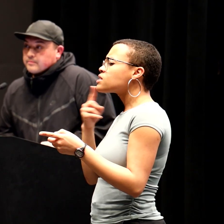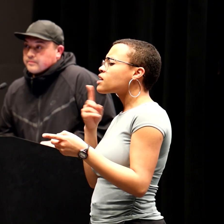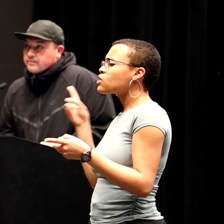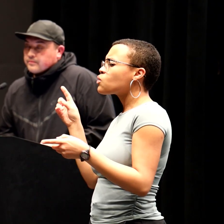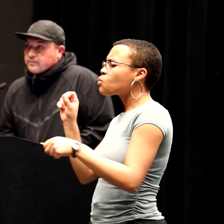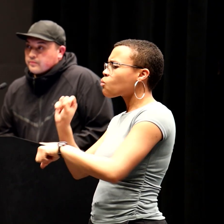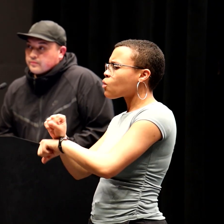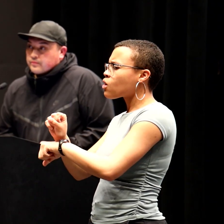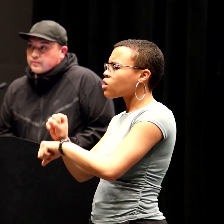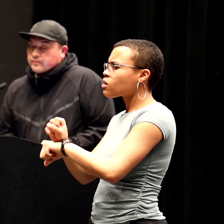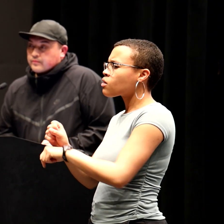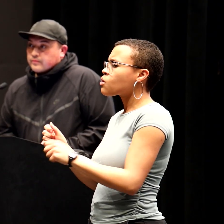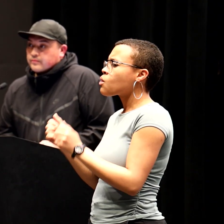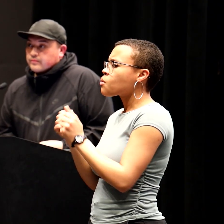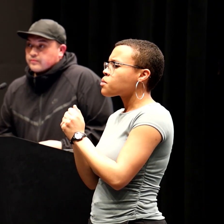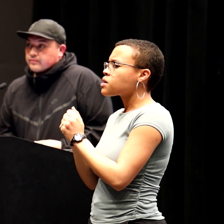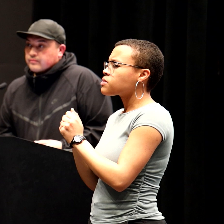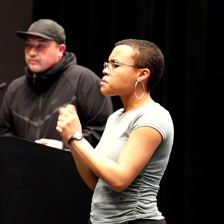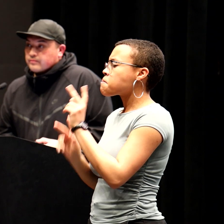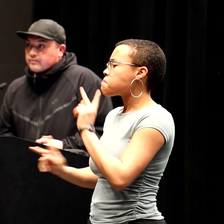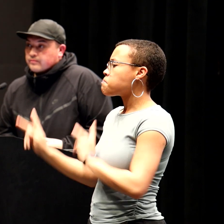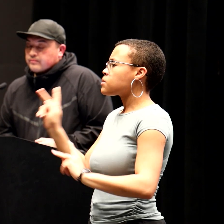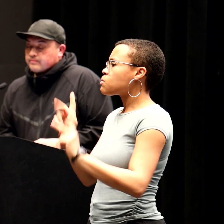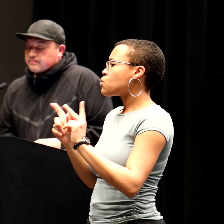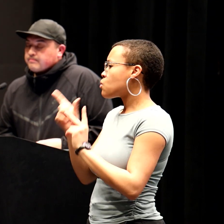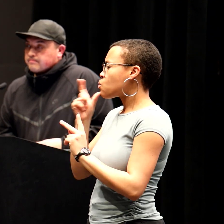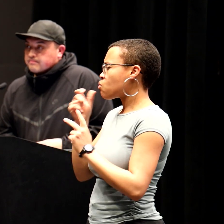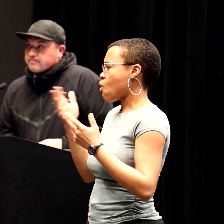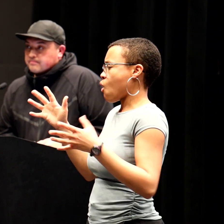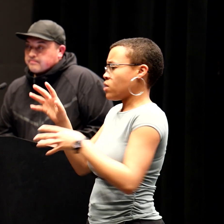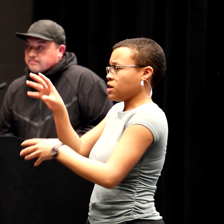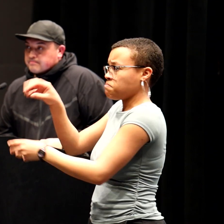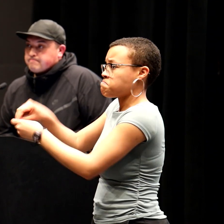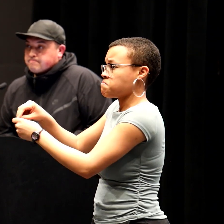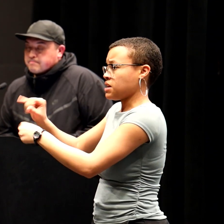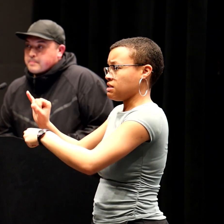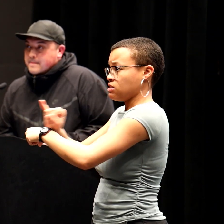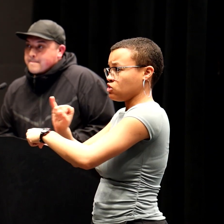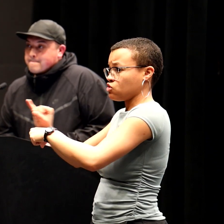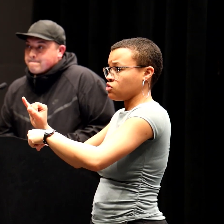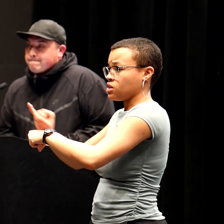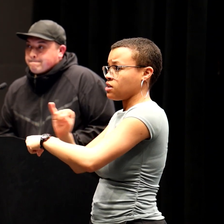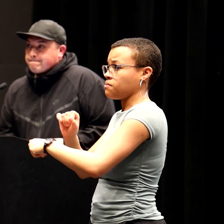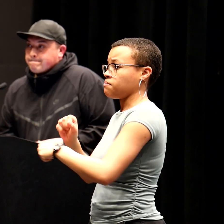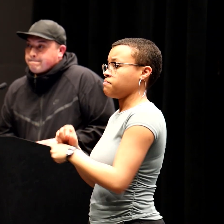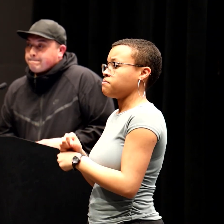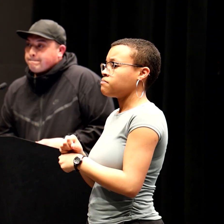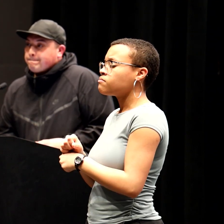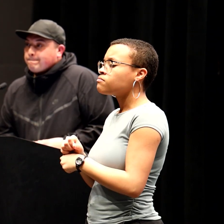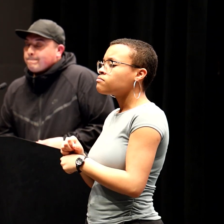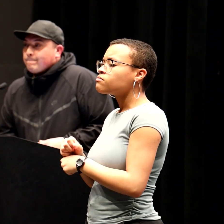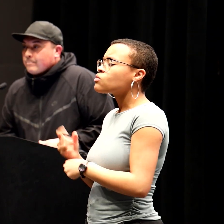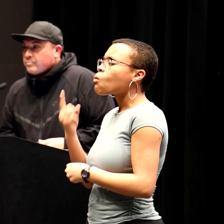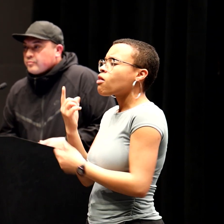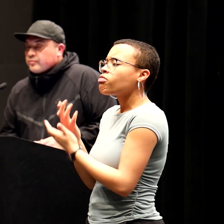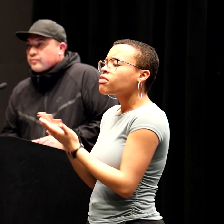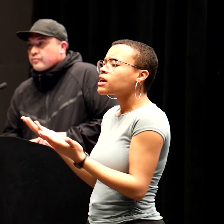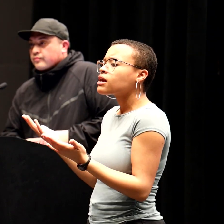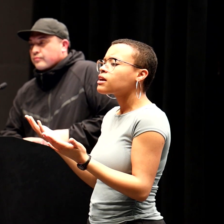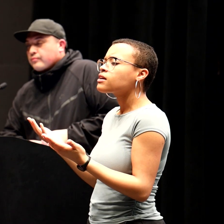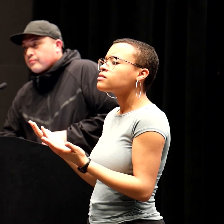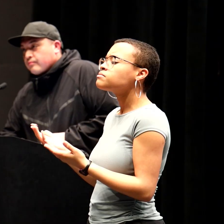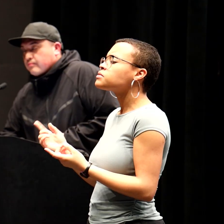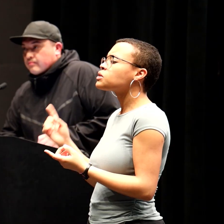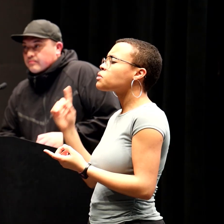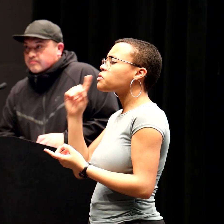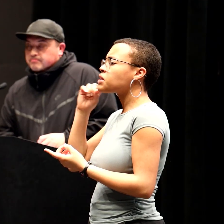with people who are already in the industry, the professors at Offsite. What is one thing that is